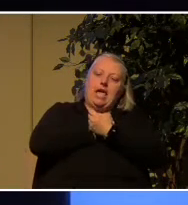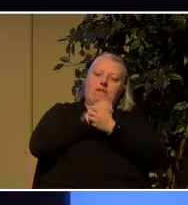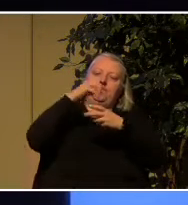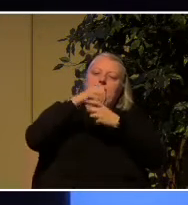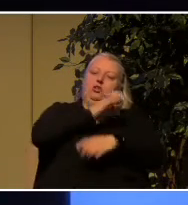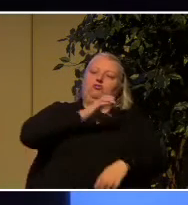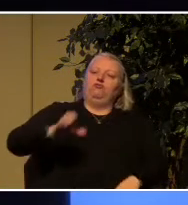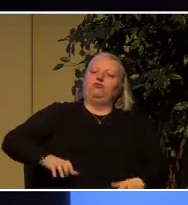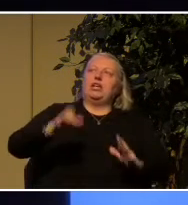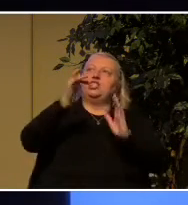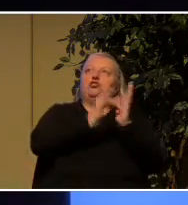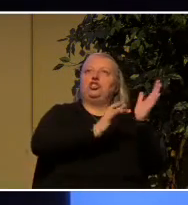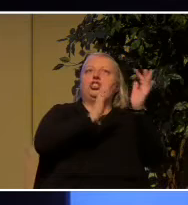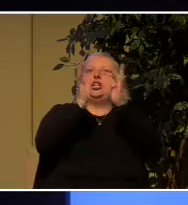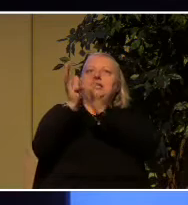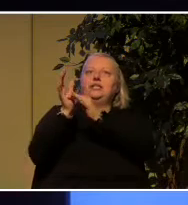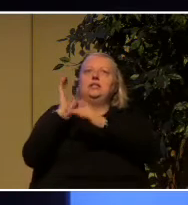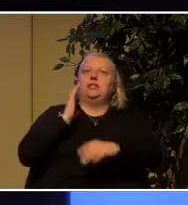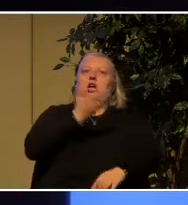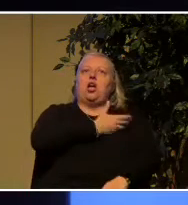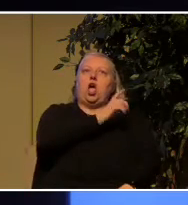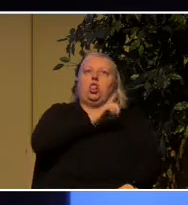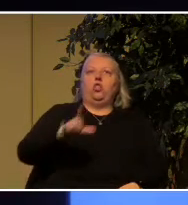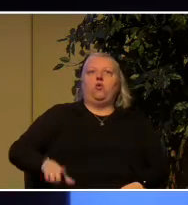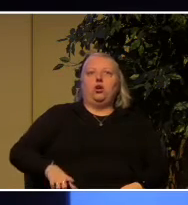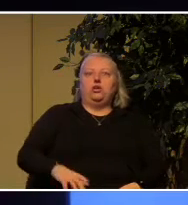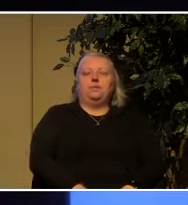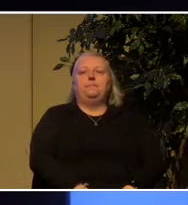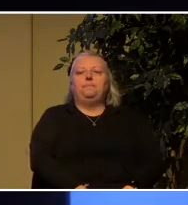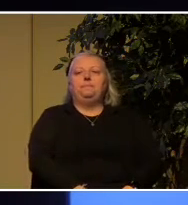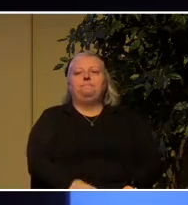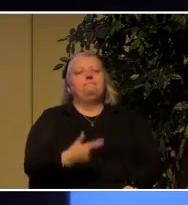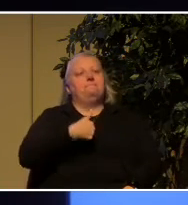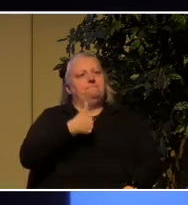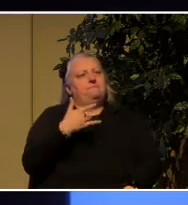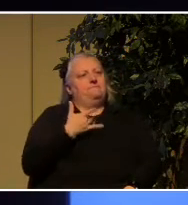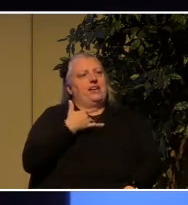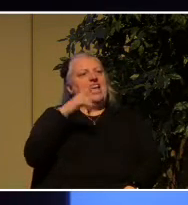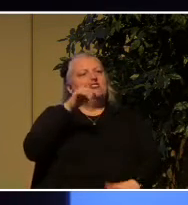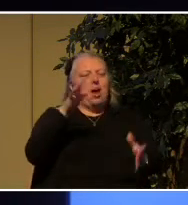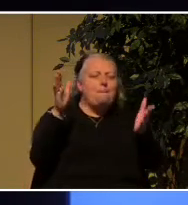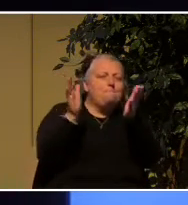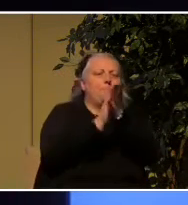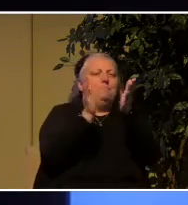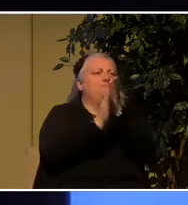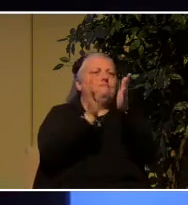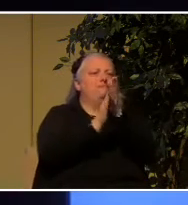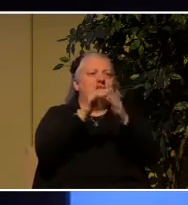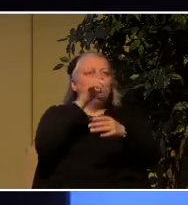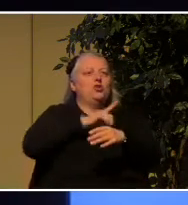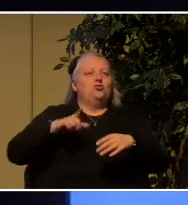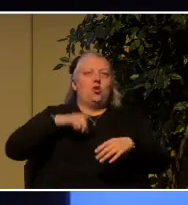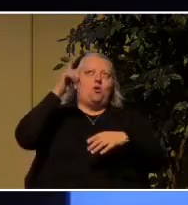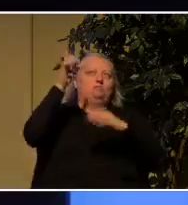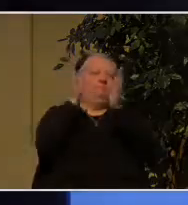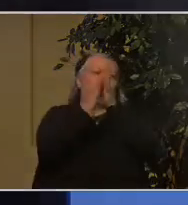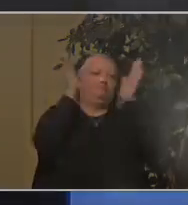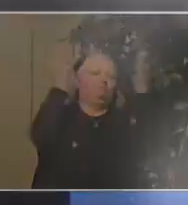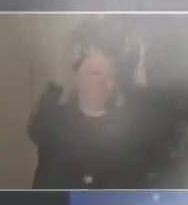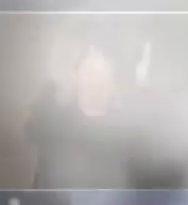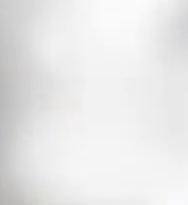is in Christ Jesus our Lord I think we should give the Lord a mighty hand yes